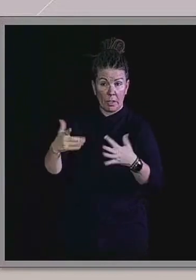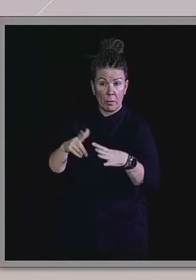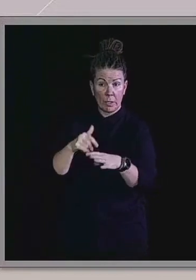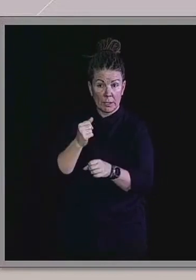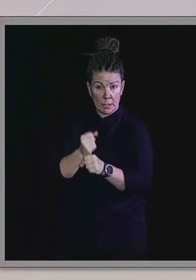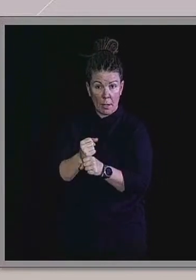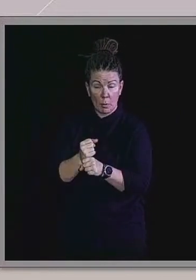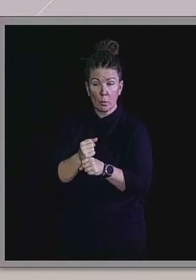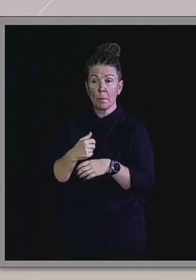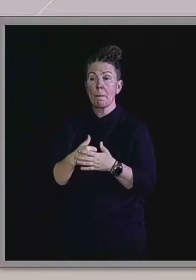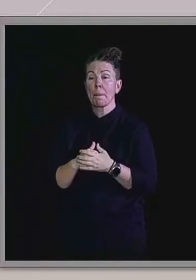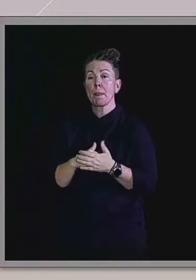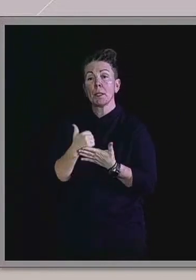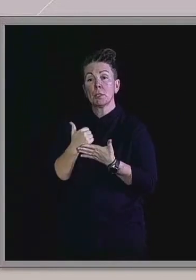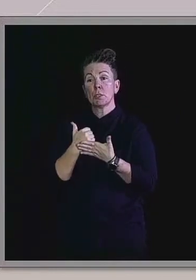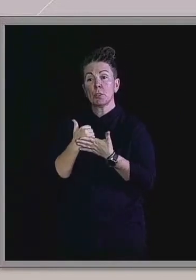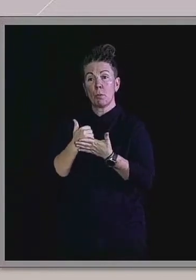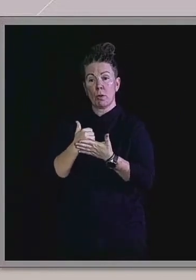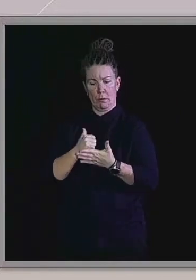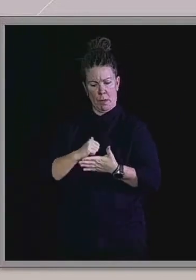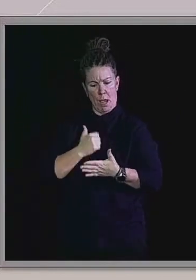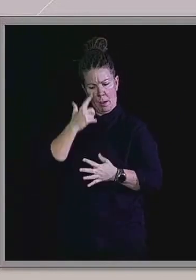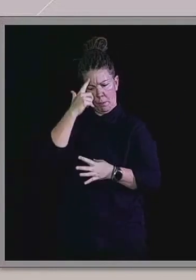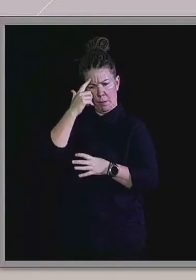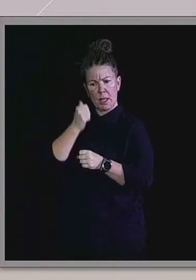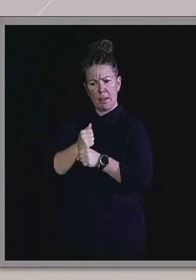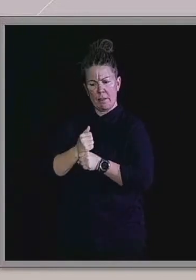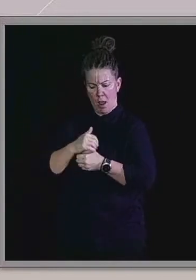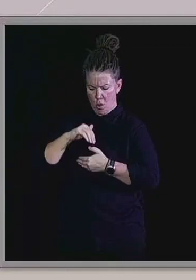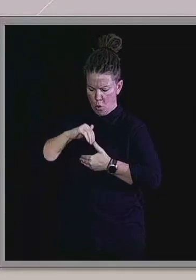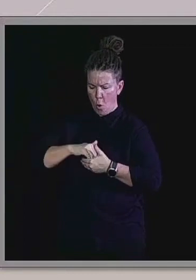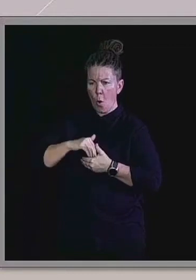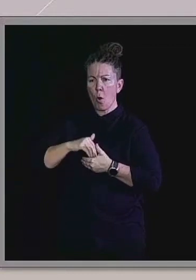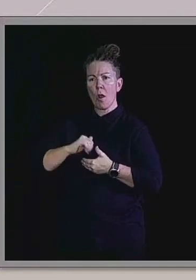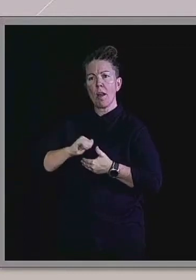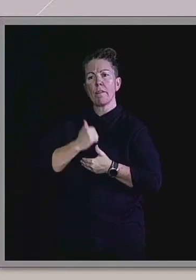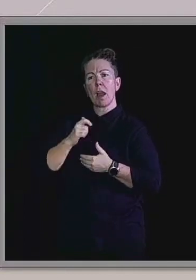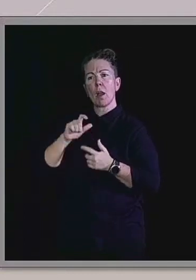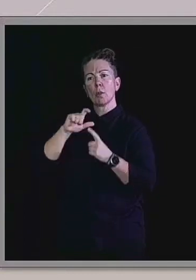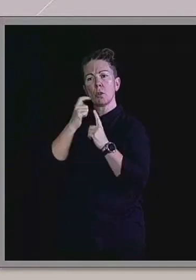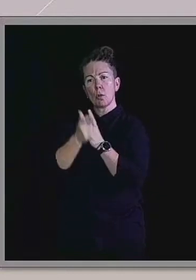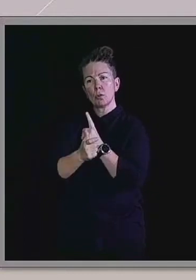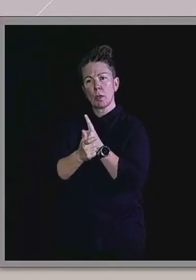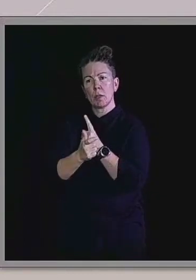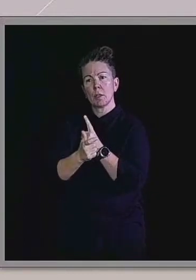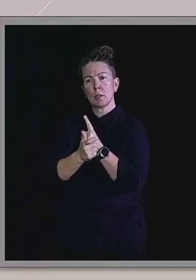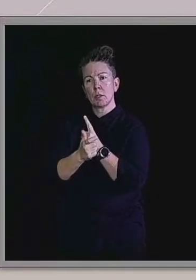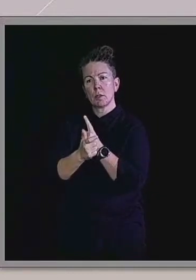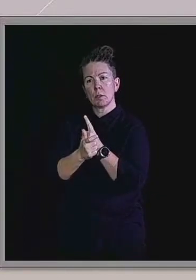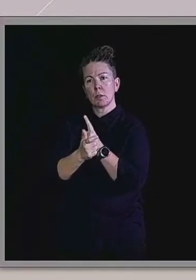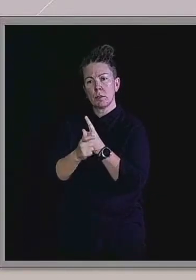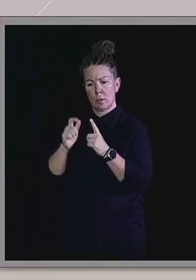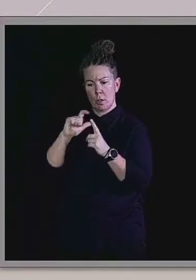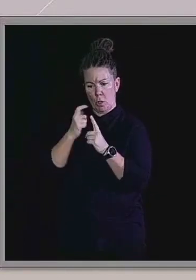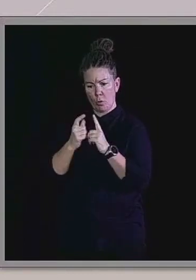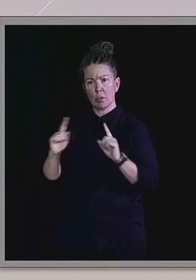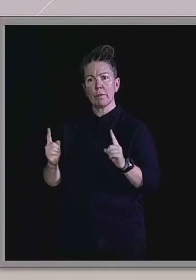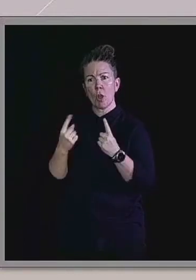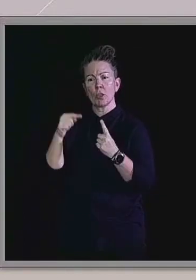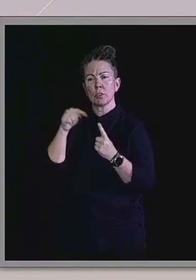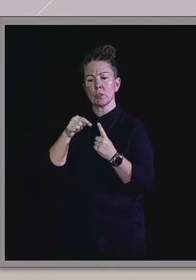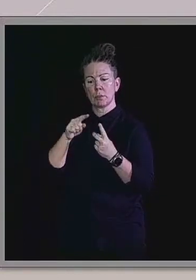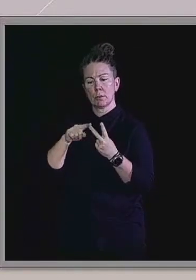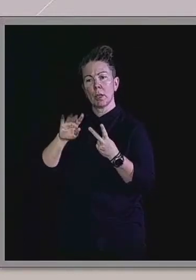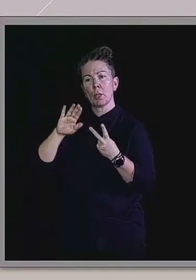again supporting what we believe is the core, the foundation of our culture, which is culture first,